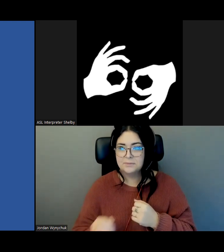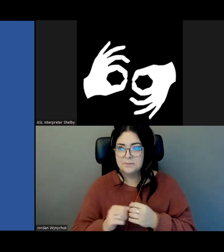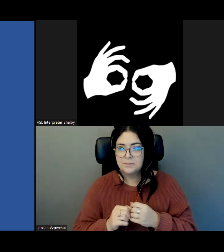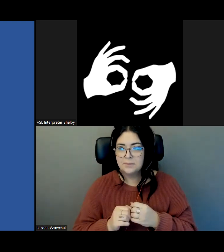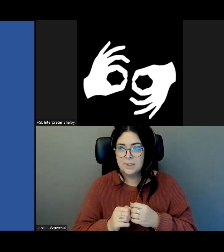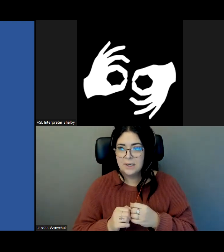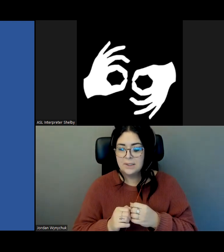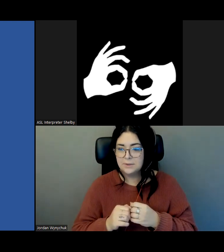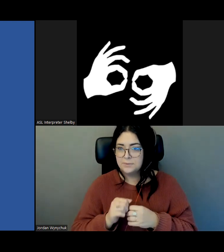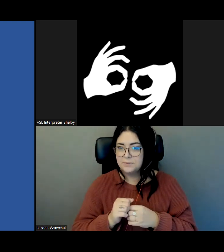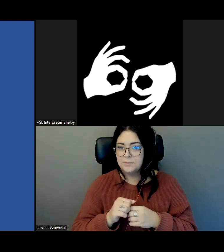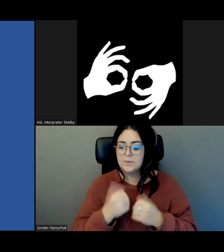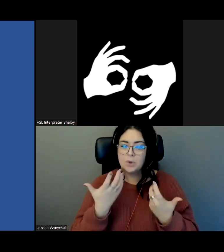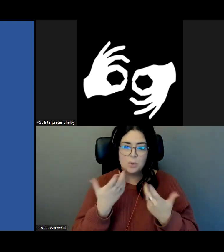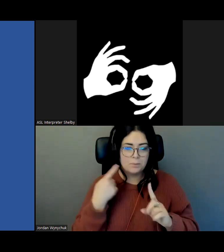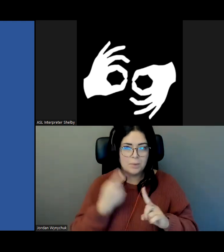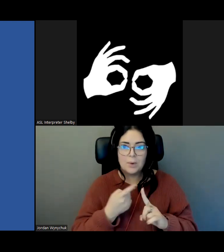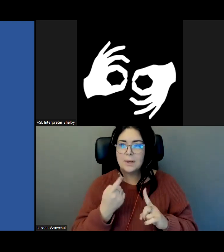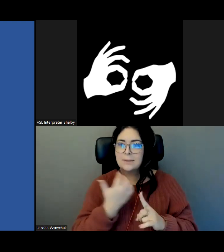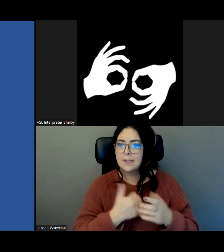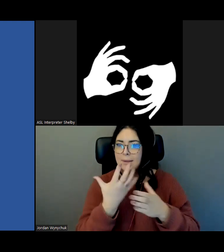in services when it comes to our community.